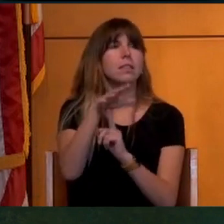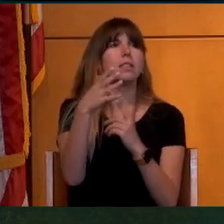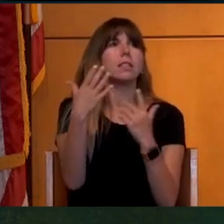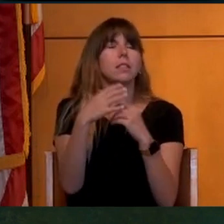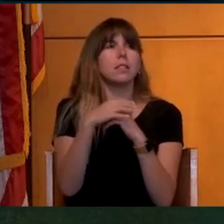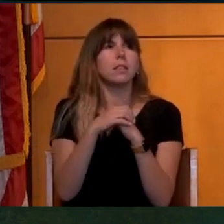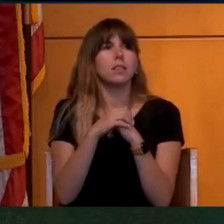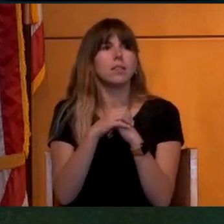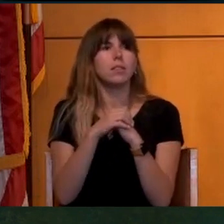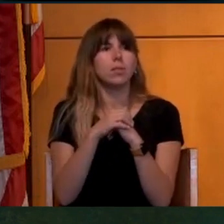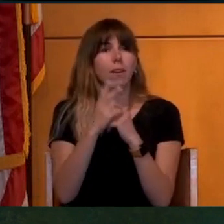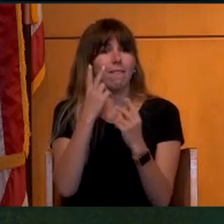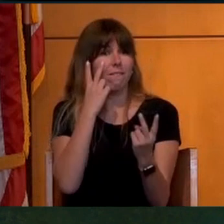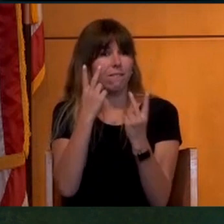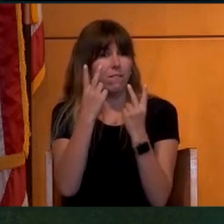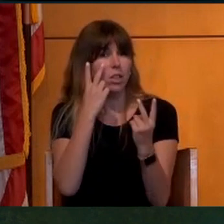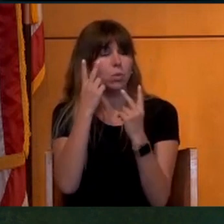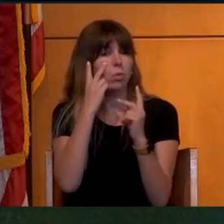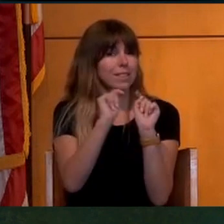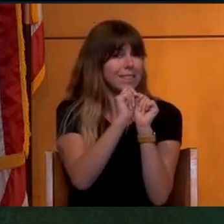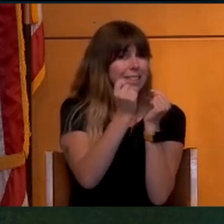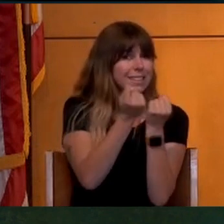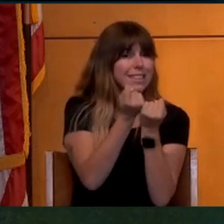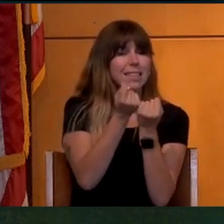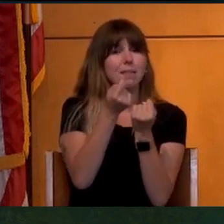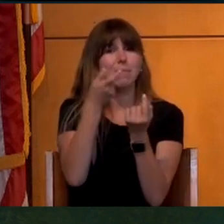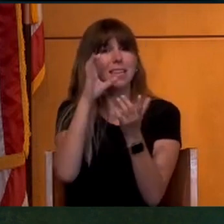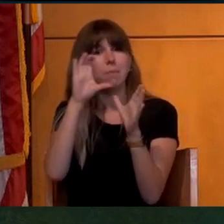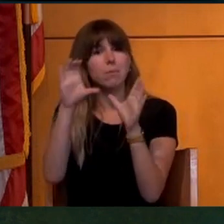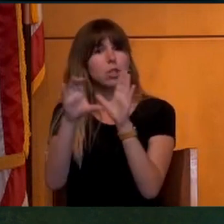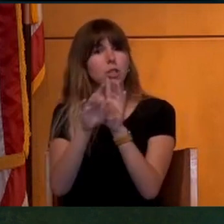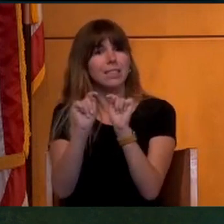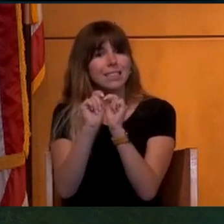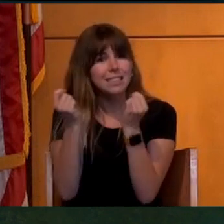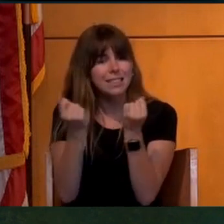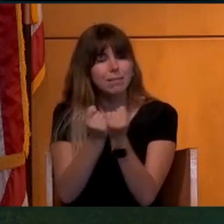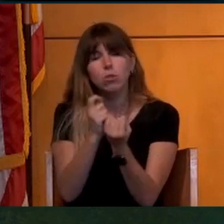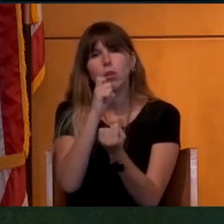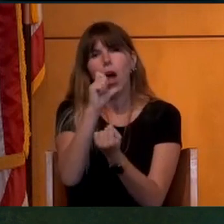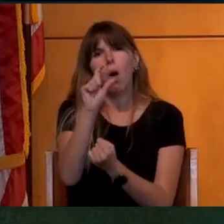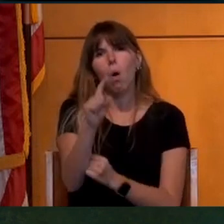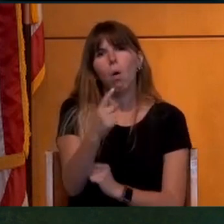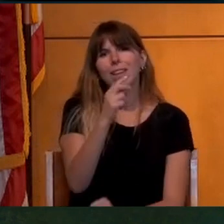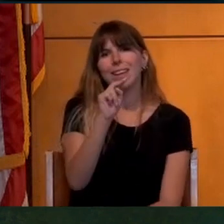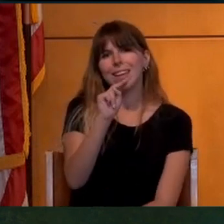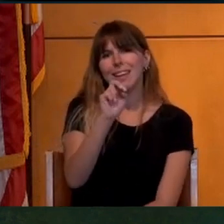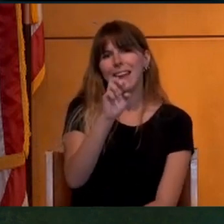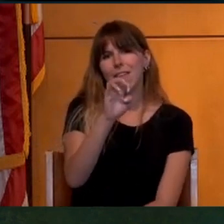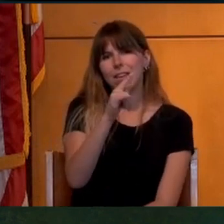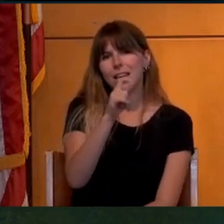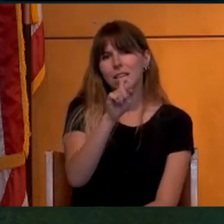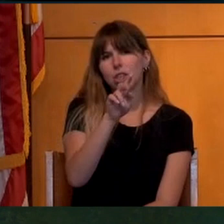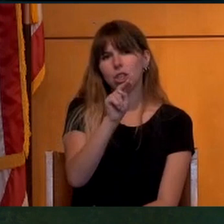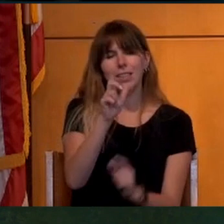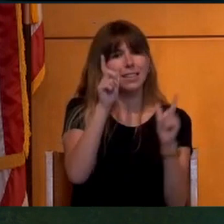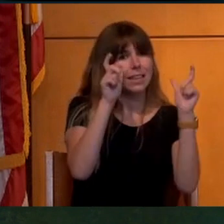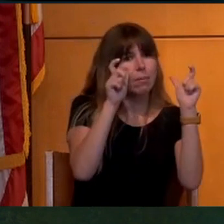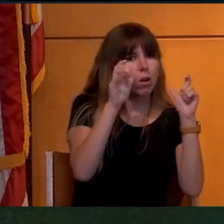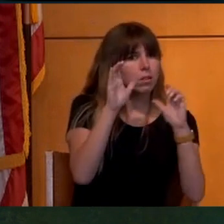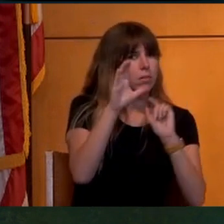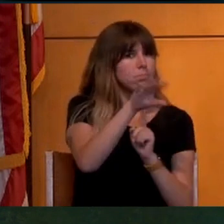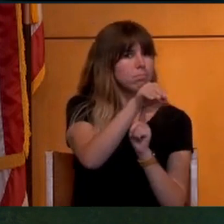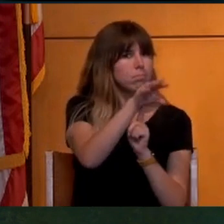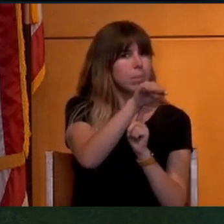the visual imaging team, to make them not just navigation cameras, but truly science cameras. For example, doing all